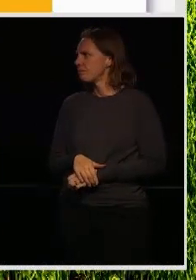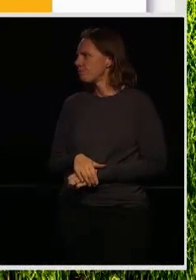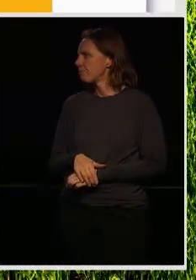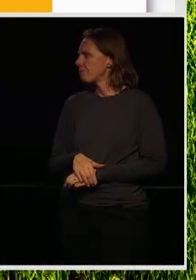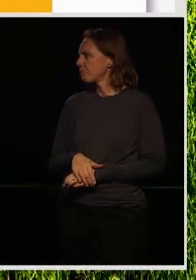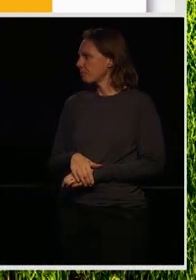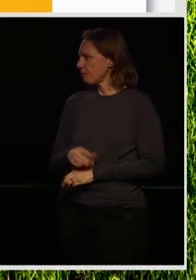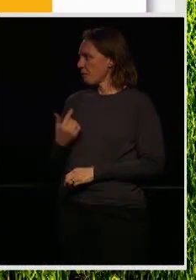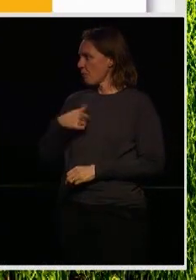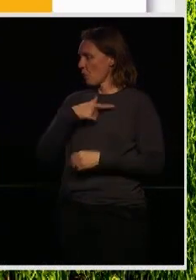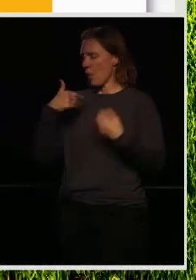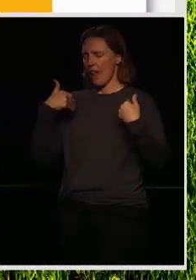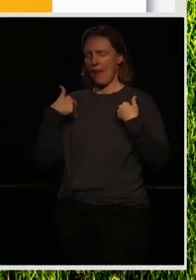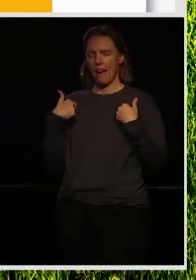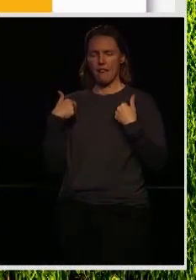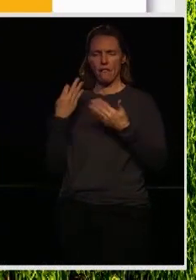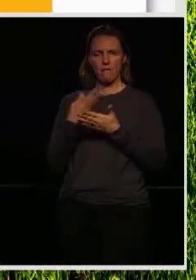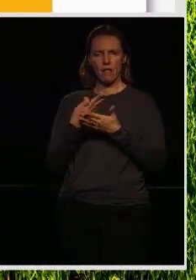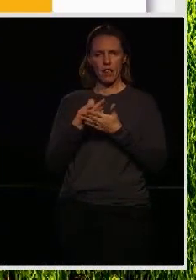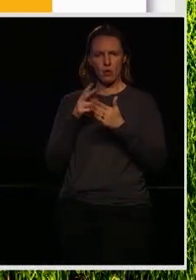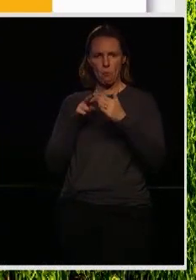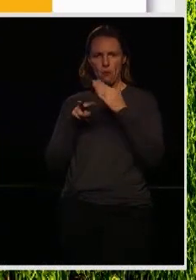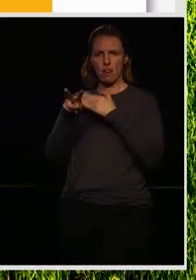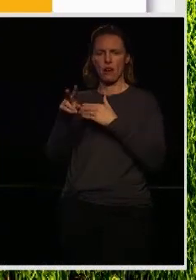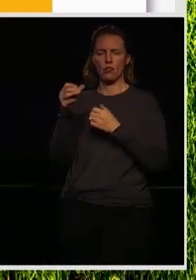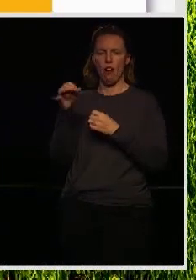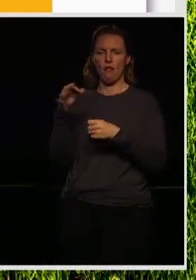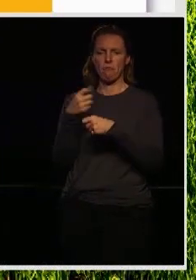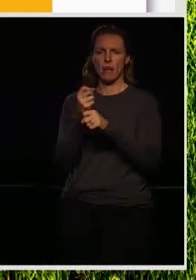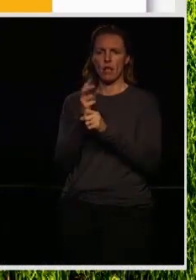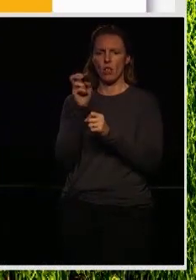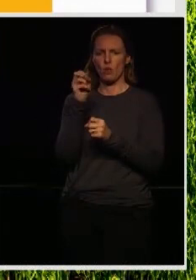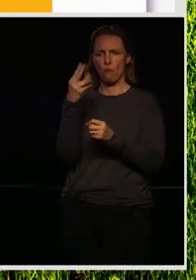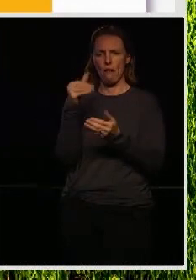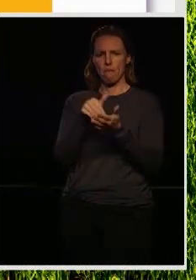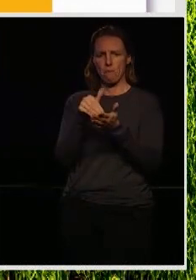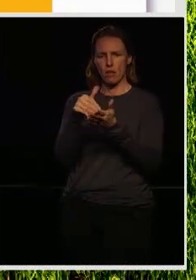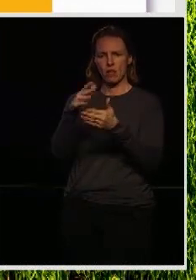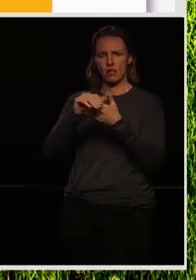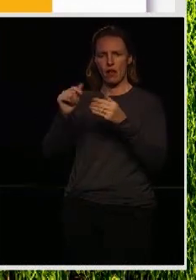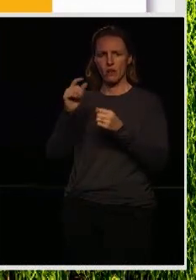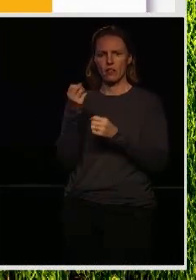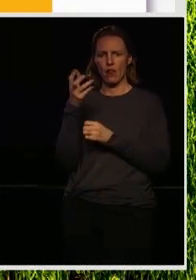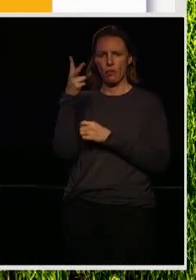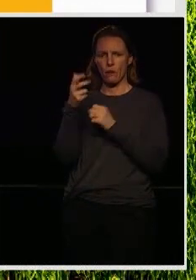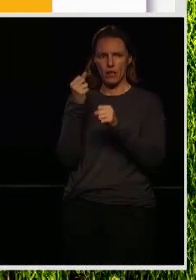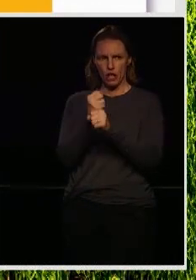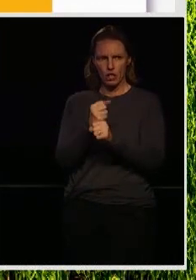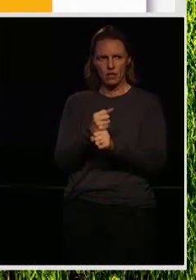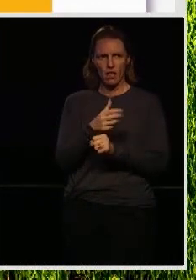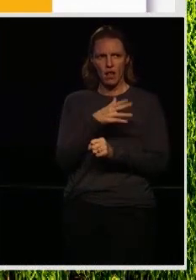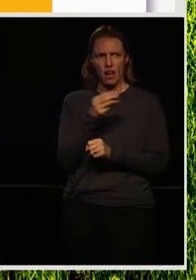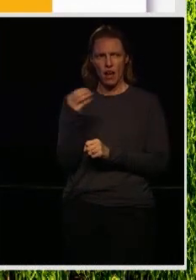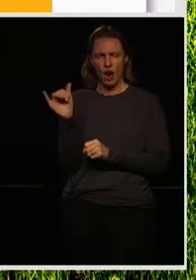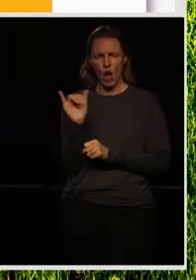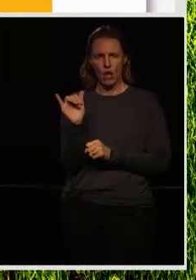We have a financial projection of making $12 million in 3 years, and